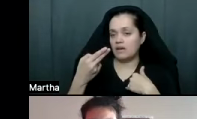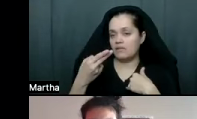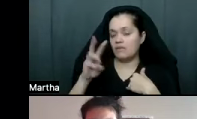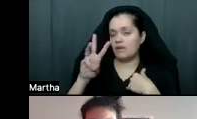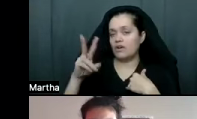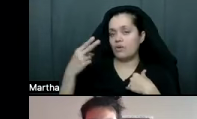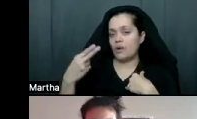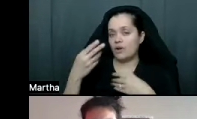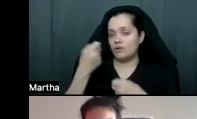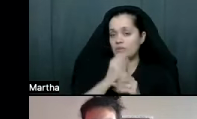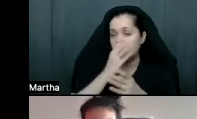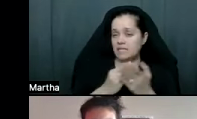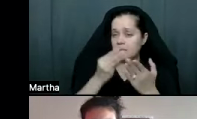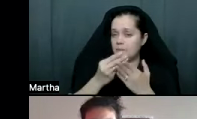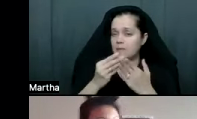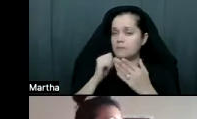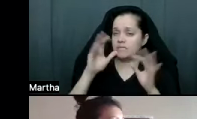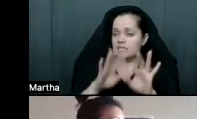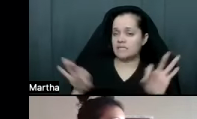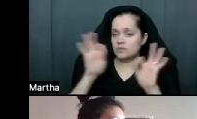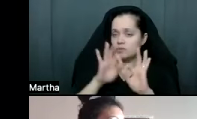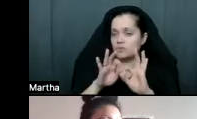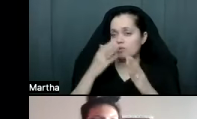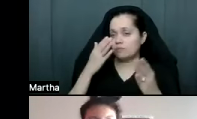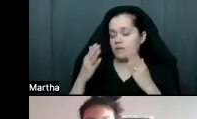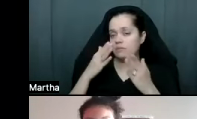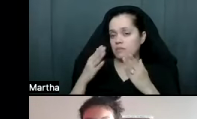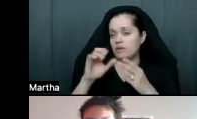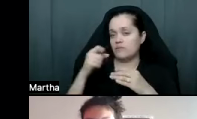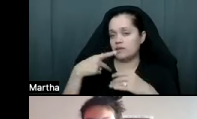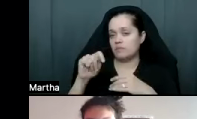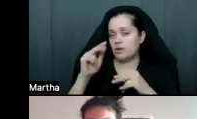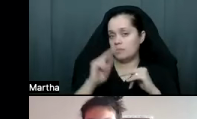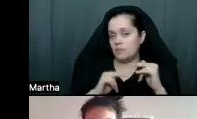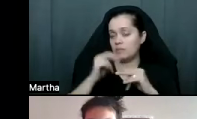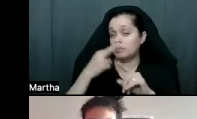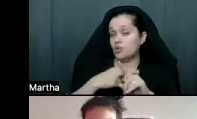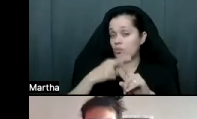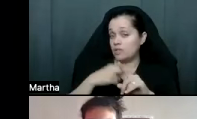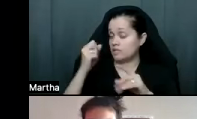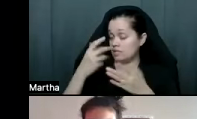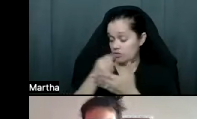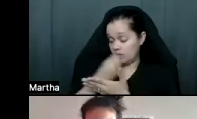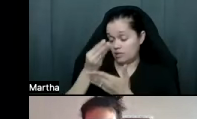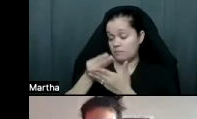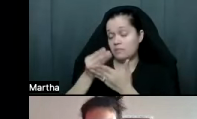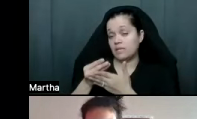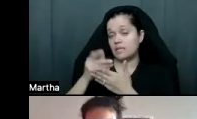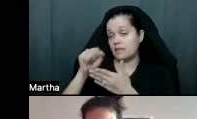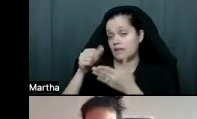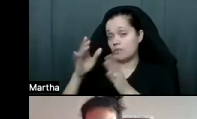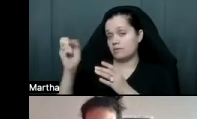off of it, but it's not as crucial. Maybe you've got an apartment building. You're renting, you're certainly getting income that